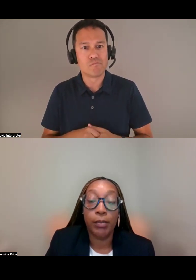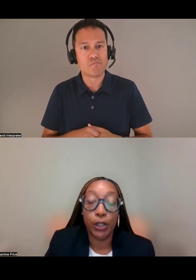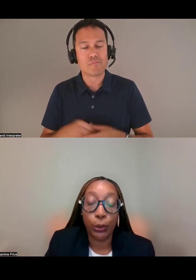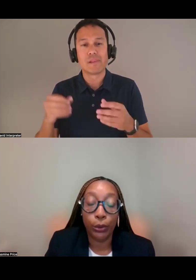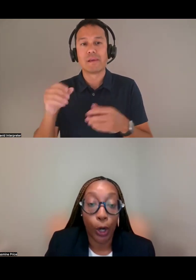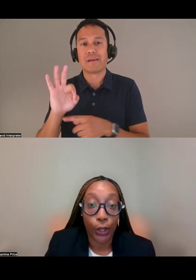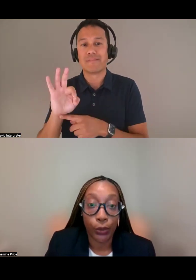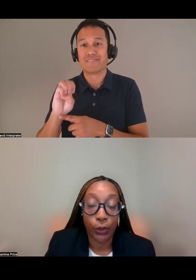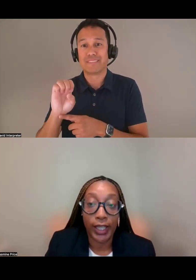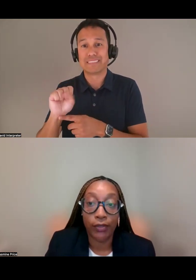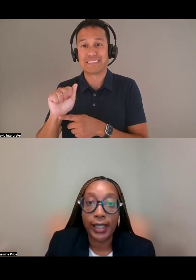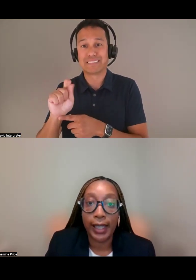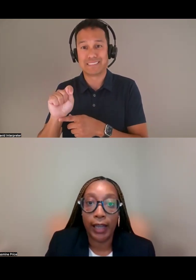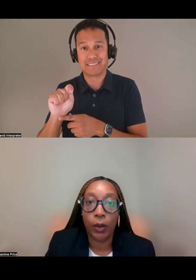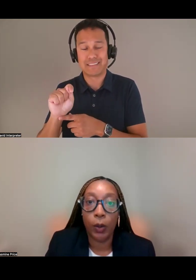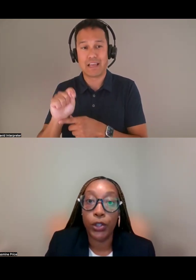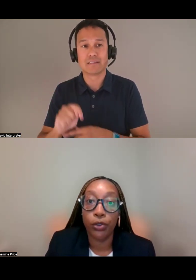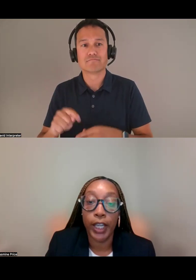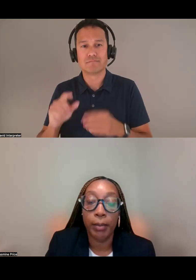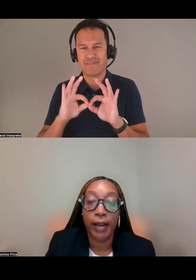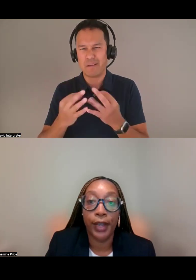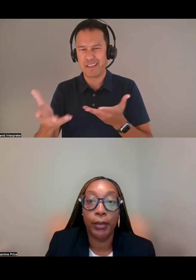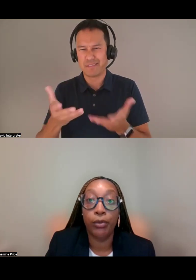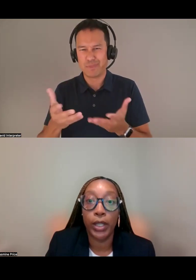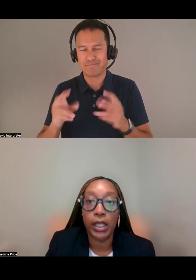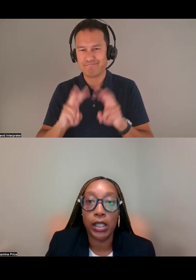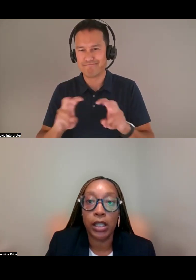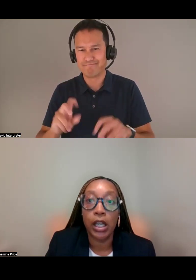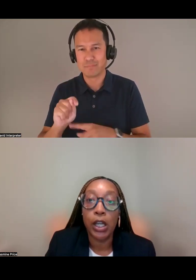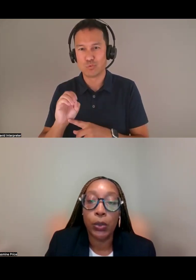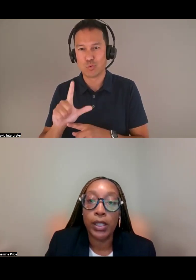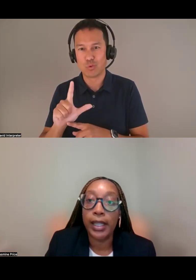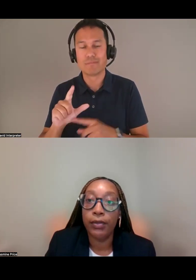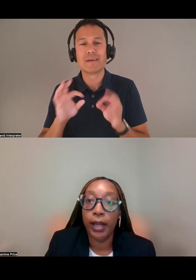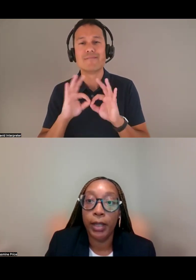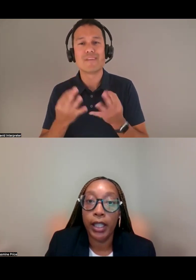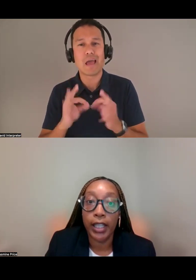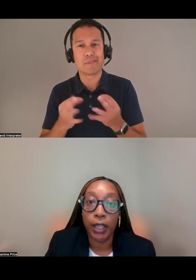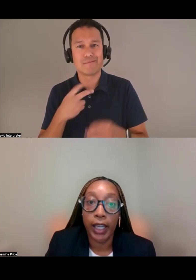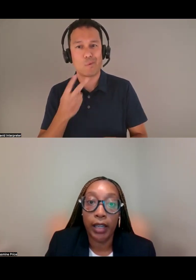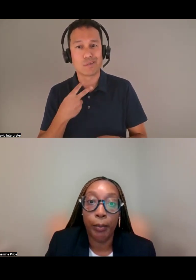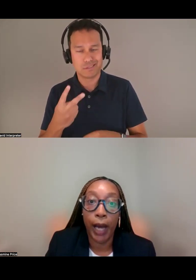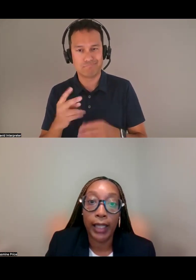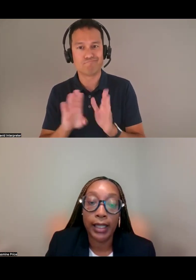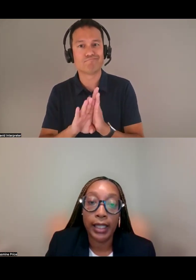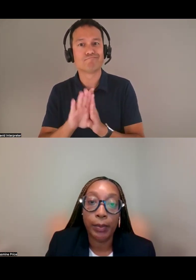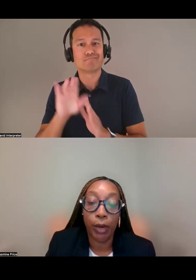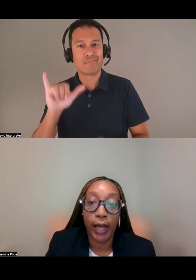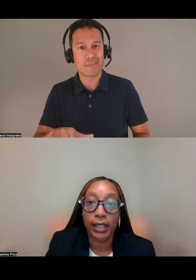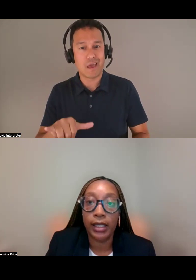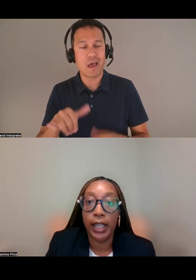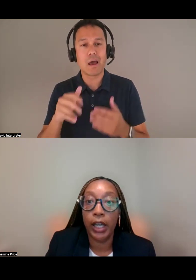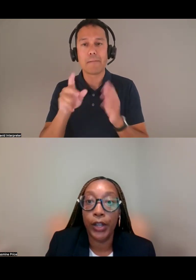Systems Assessment Tool, also known as FESTAT, was created by Family Voices to assess family engagement in